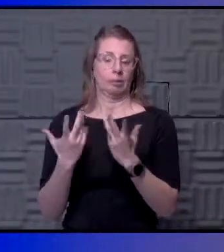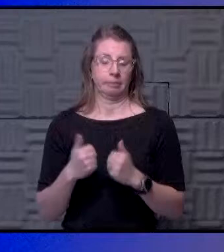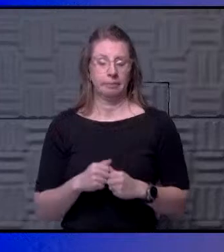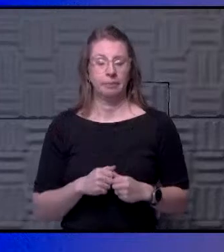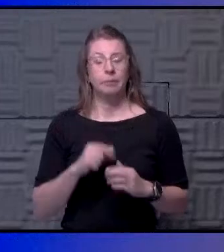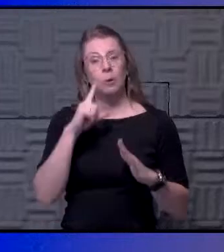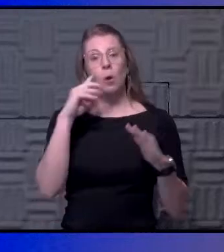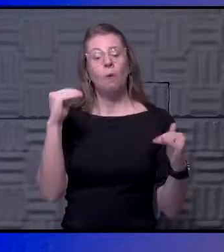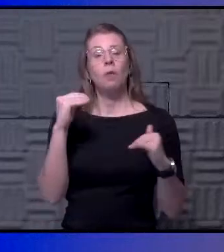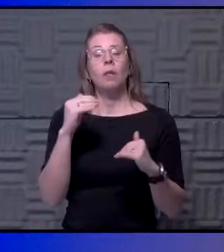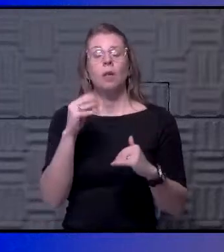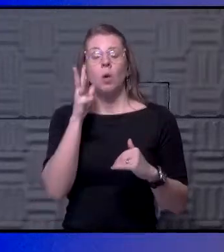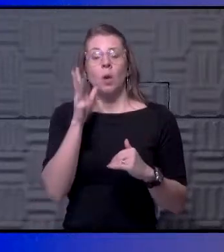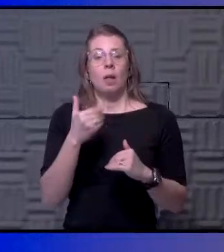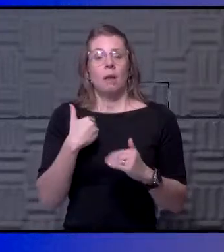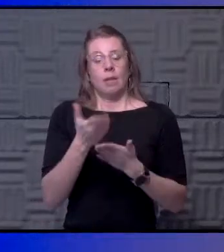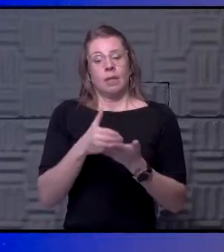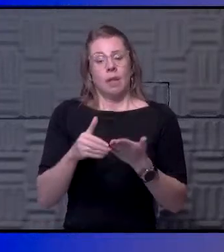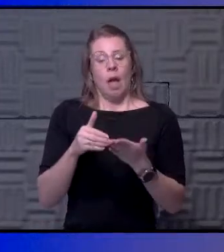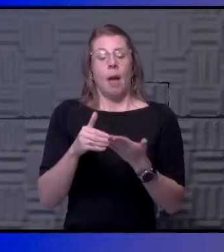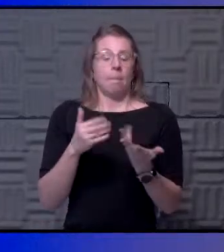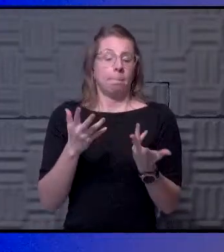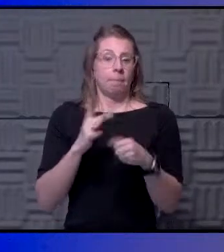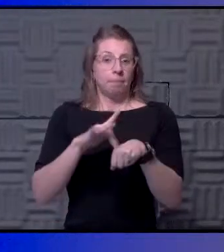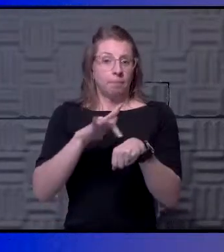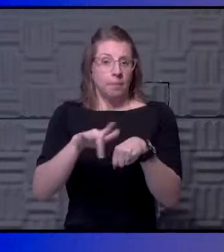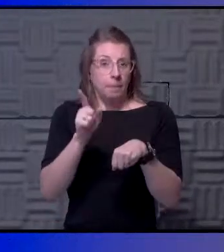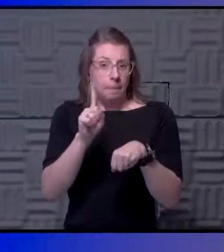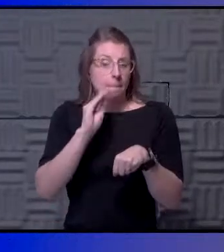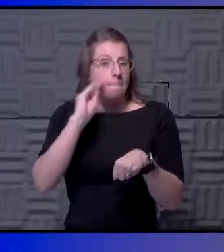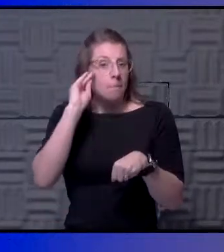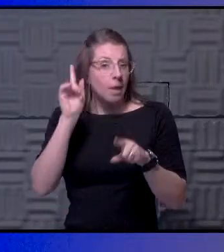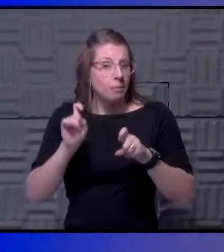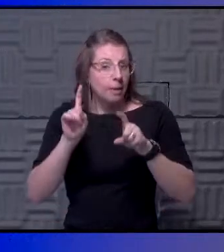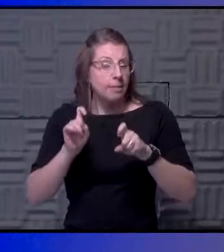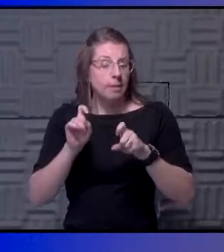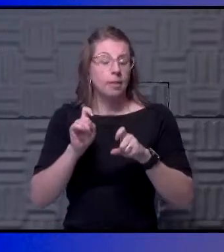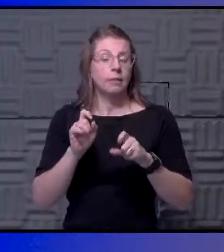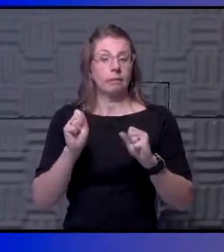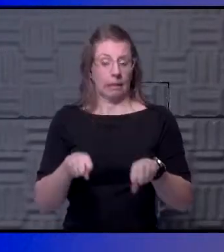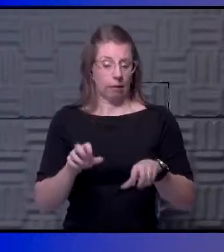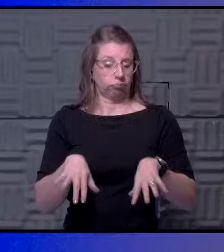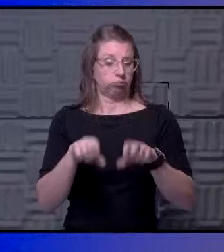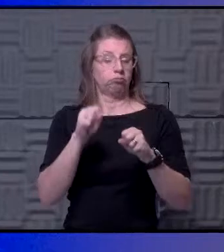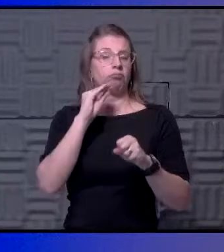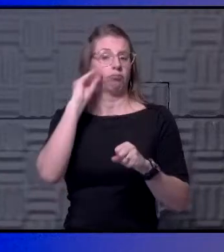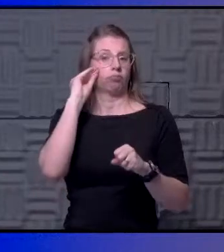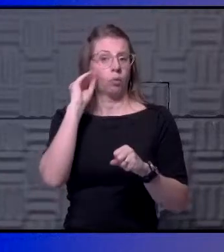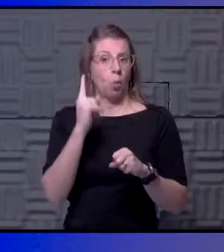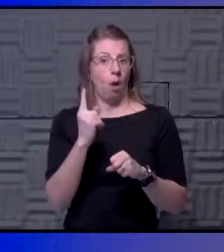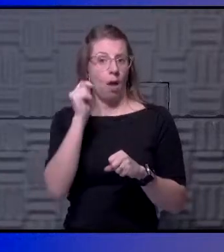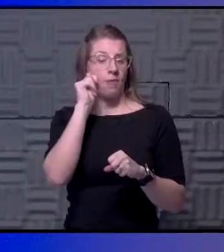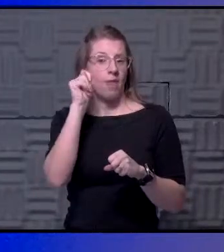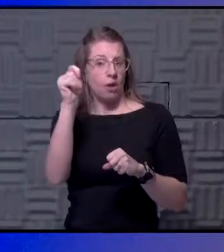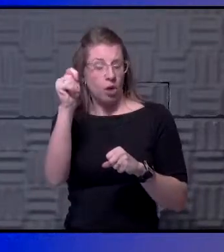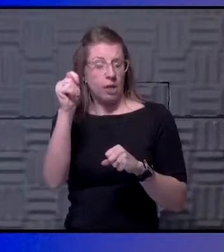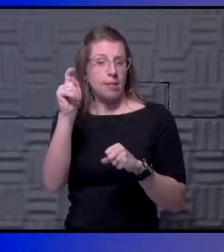Hopefully there will be some readily available at-home testing for people to do on a regular basis. That has been one theory that has been